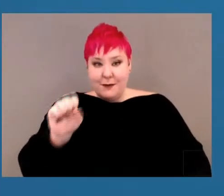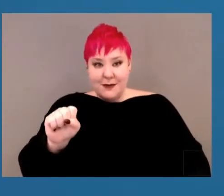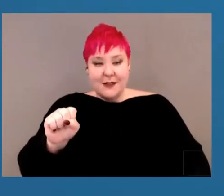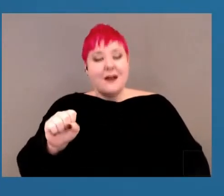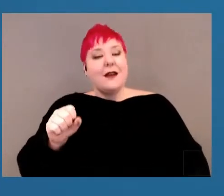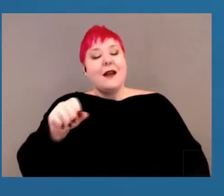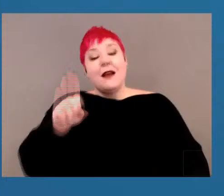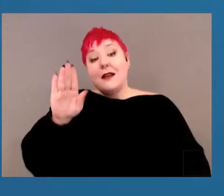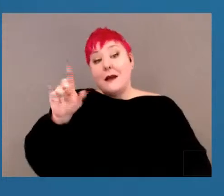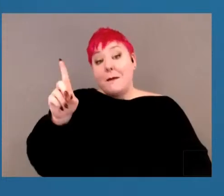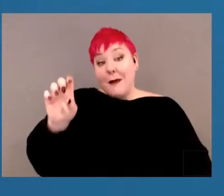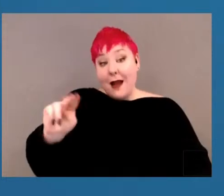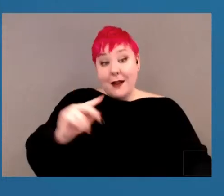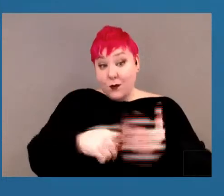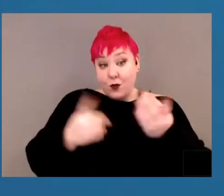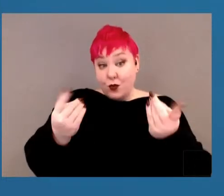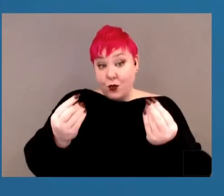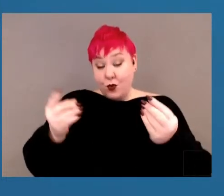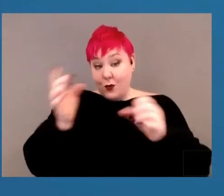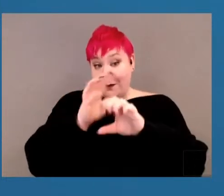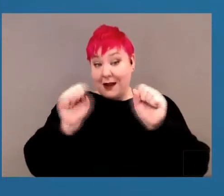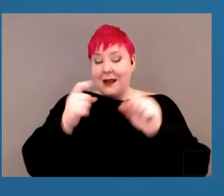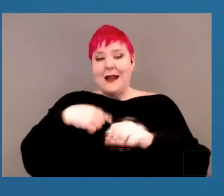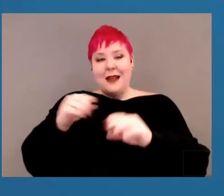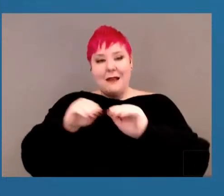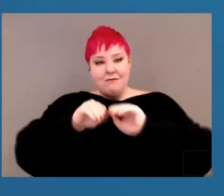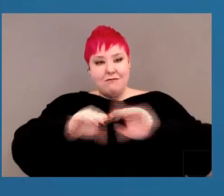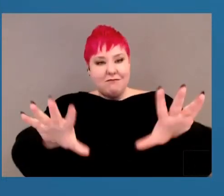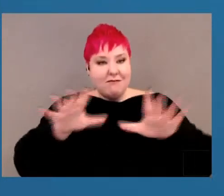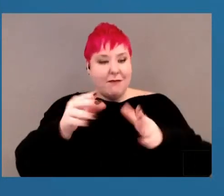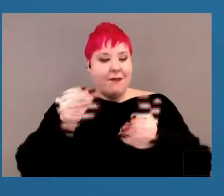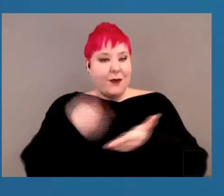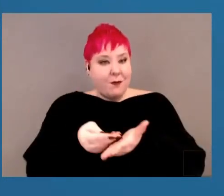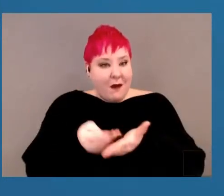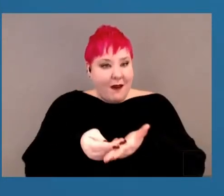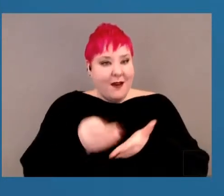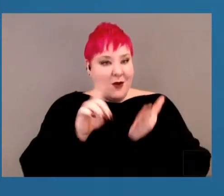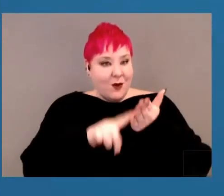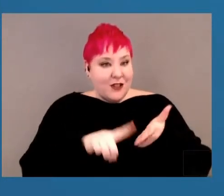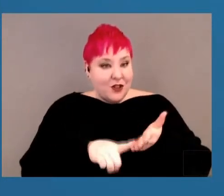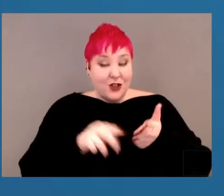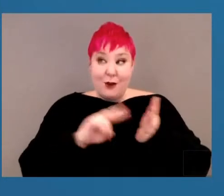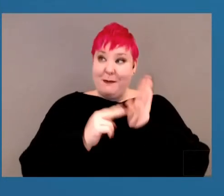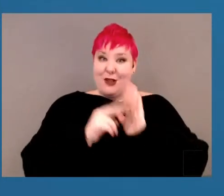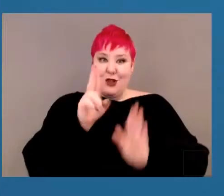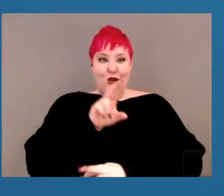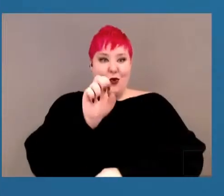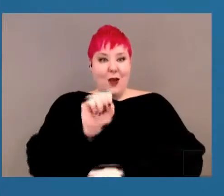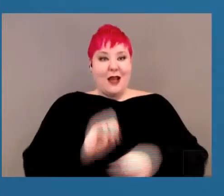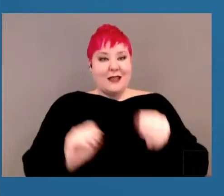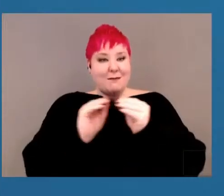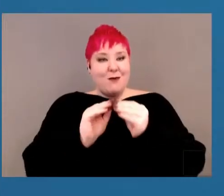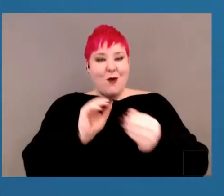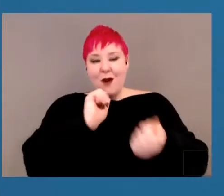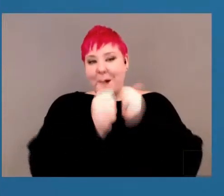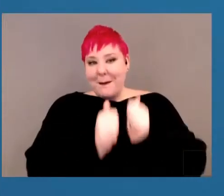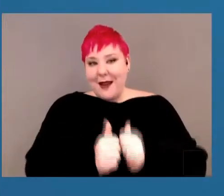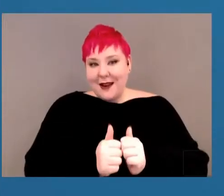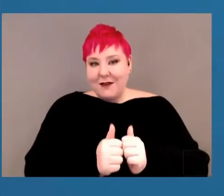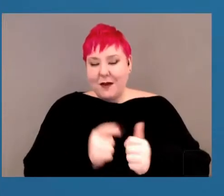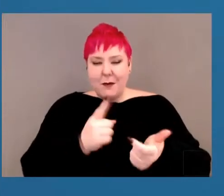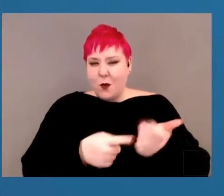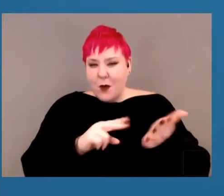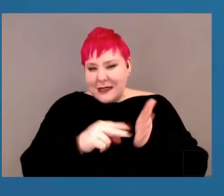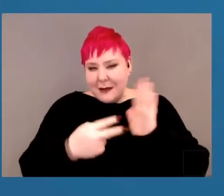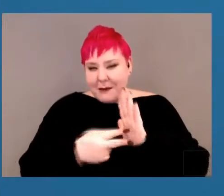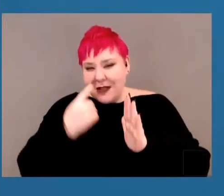of dollars to invest in this research, he made the United States more competitive. But how would that translate into New York State being